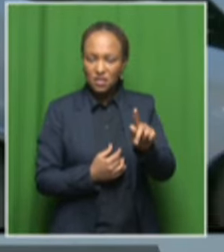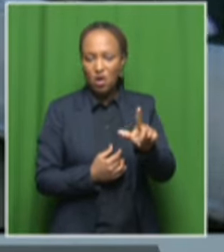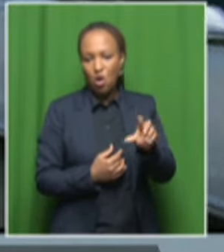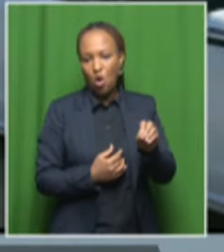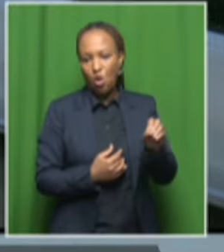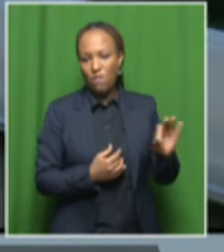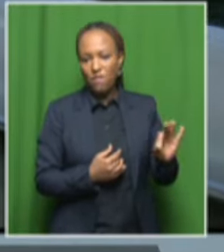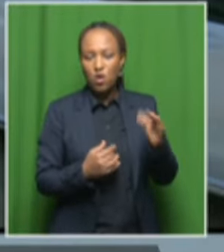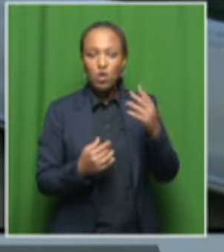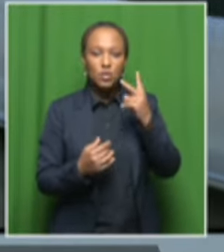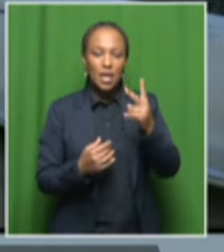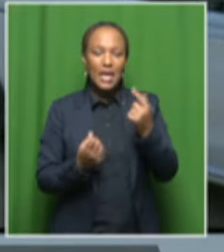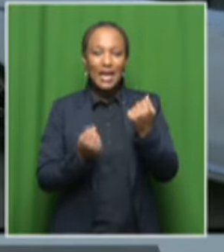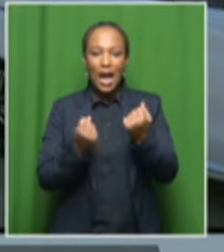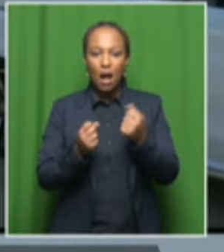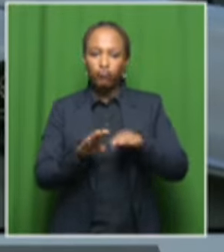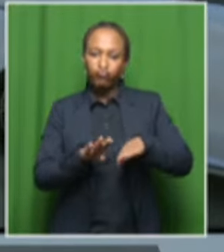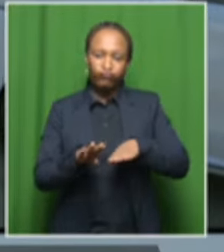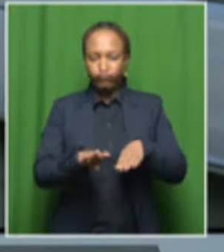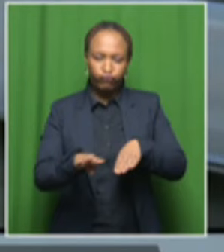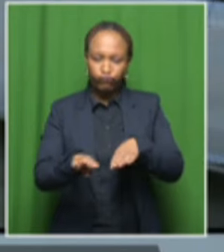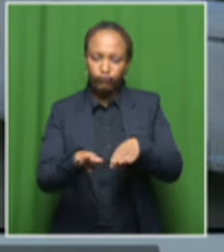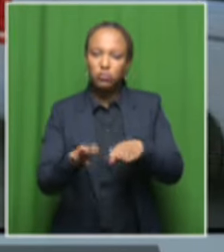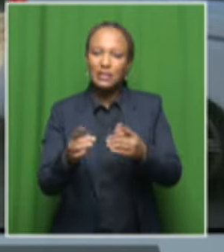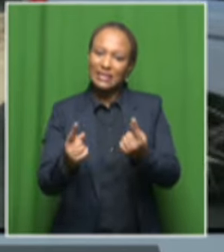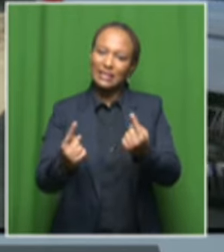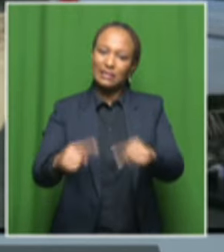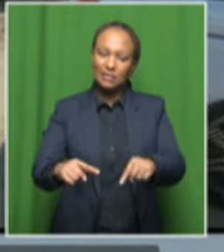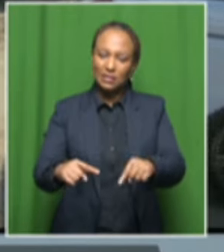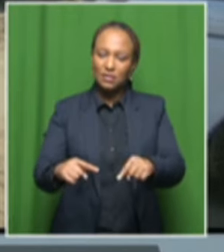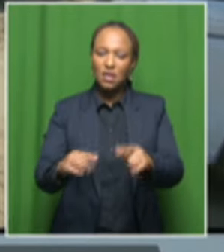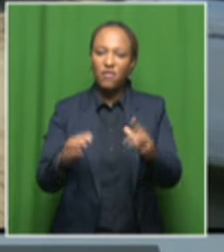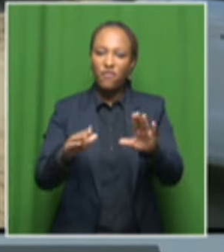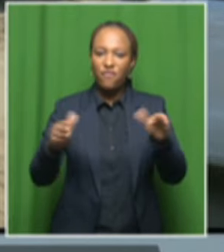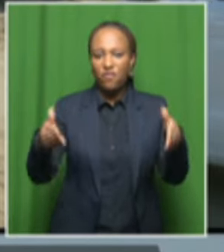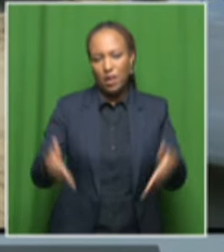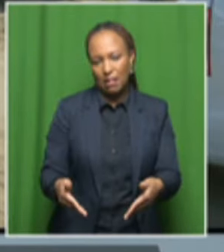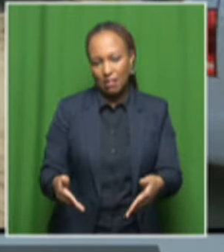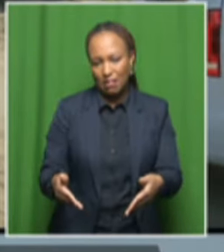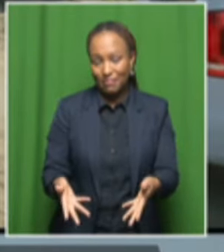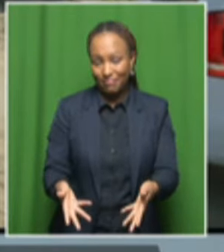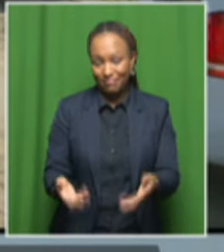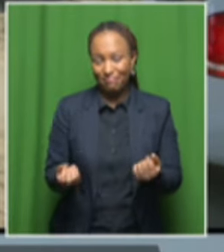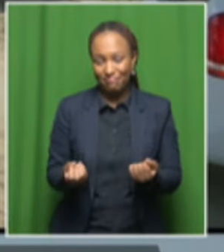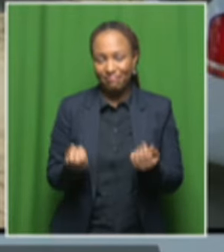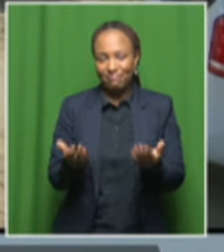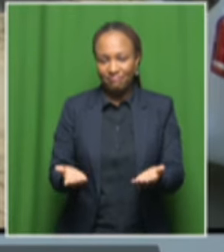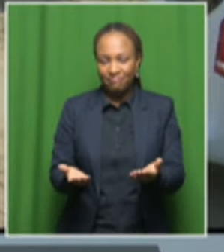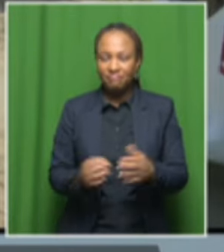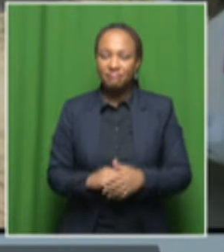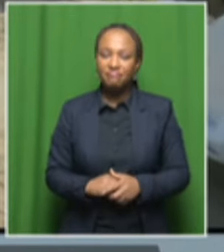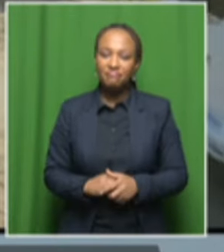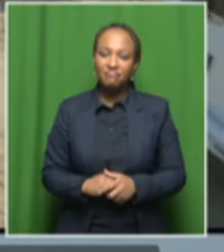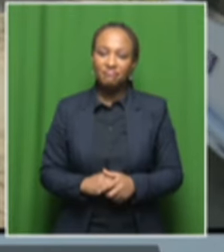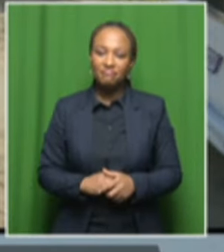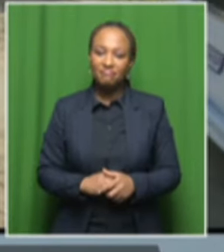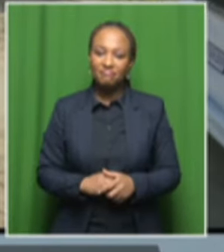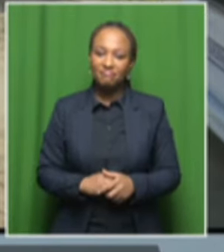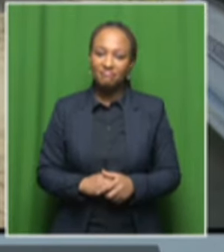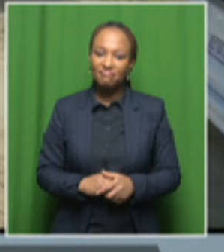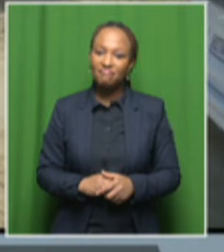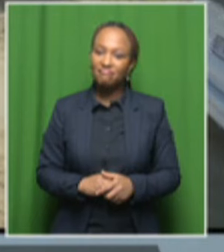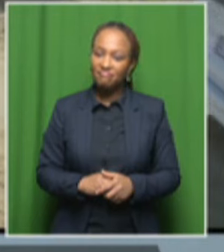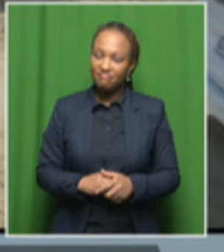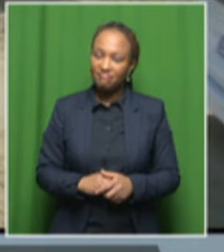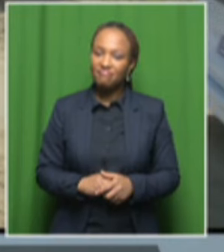the entourage rushing down here for this funeral service. And of course, that